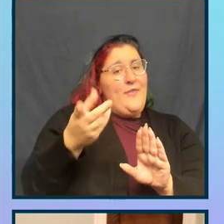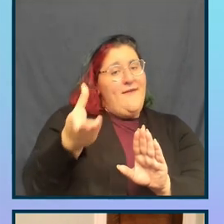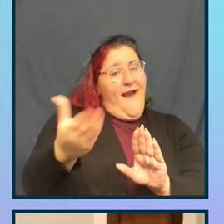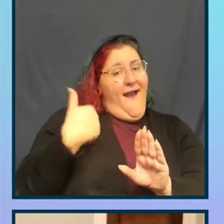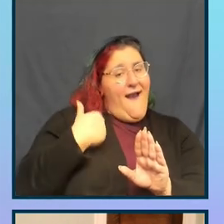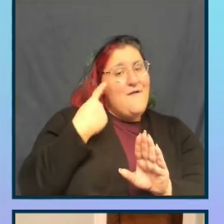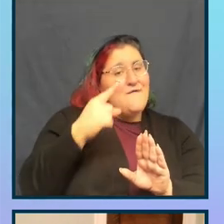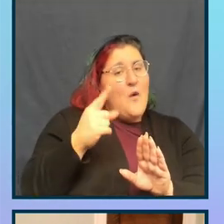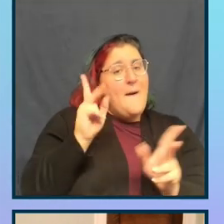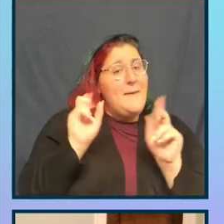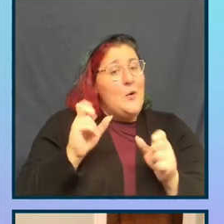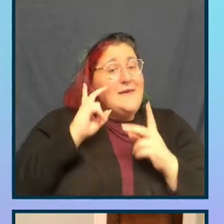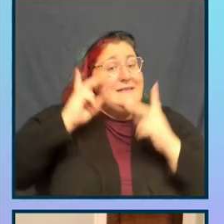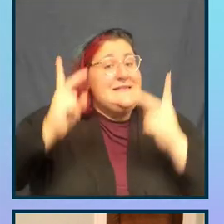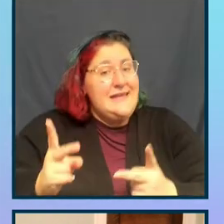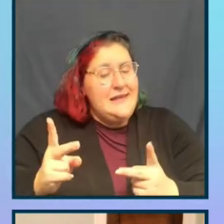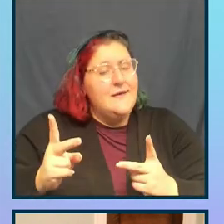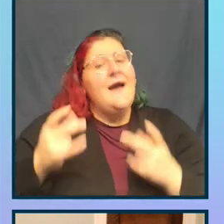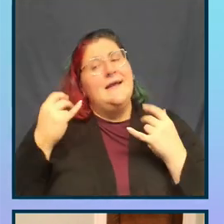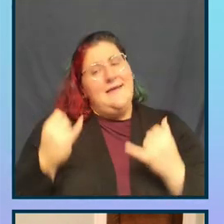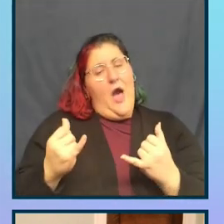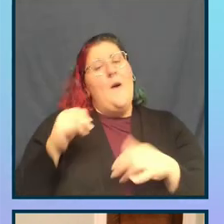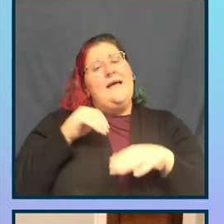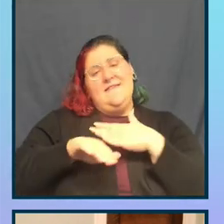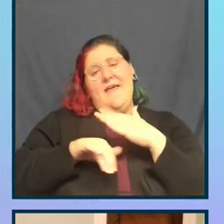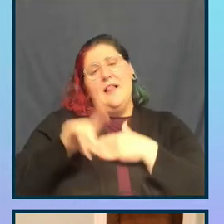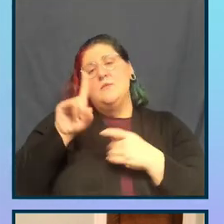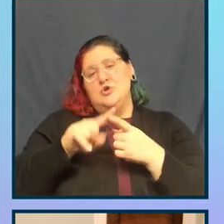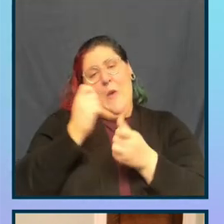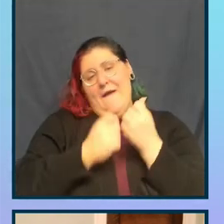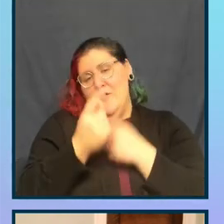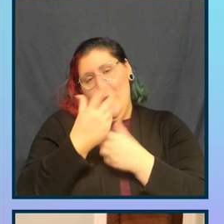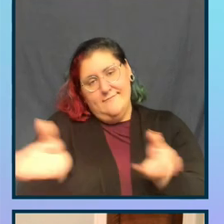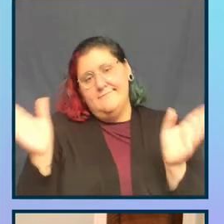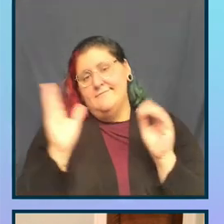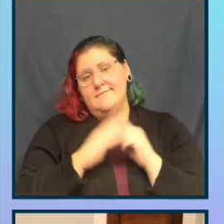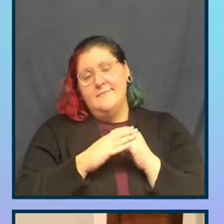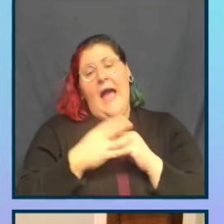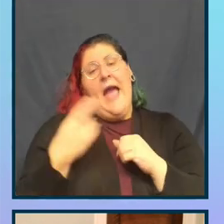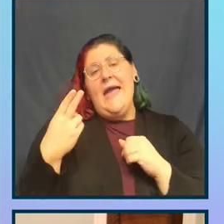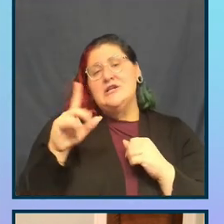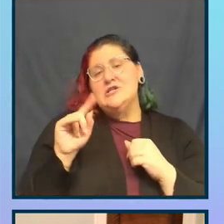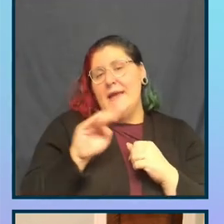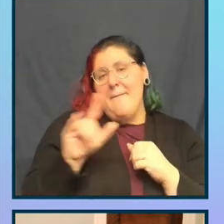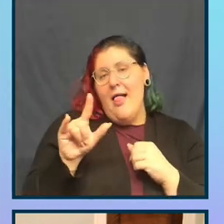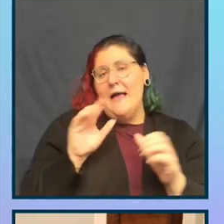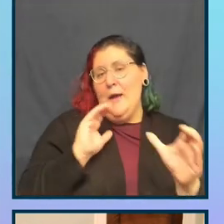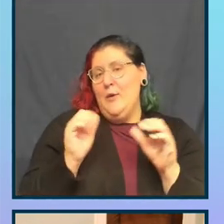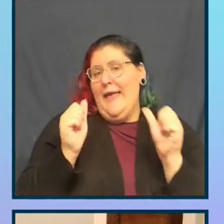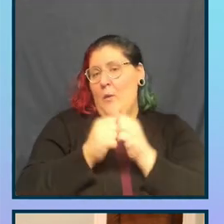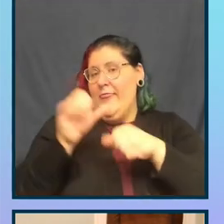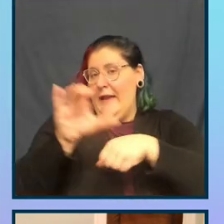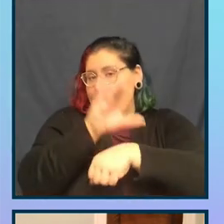your content has meaning for everyone. Remember, HTML is talking to a computer so that the computer can interpret your content